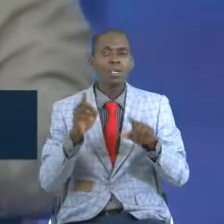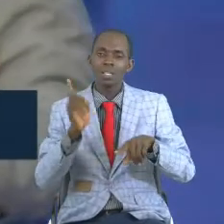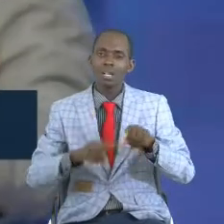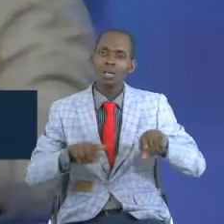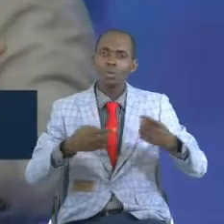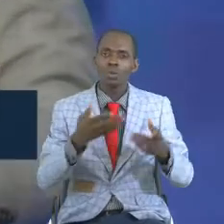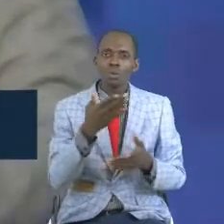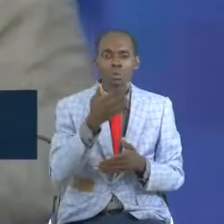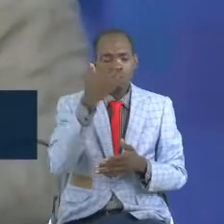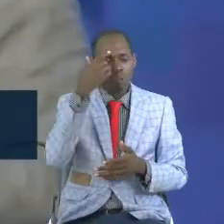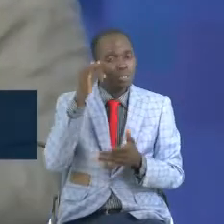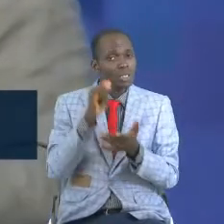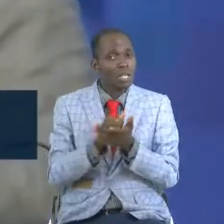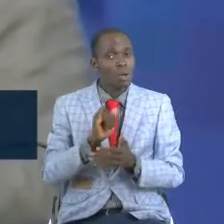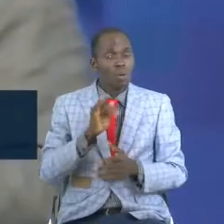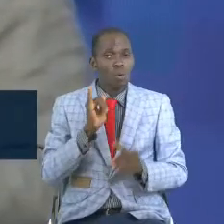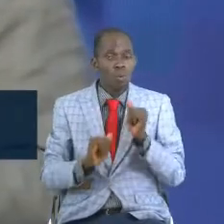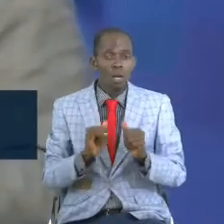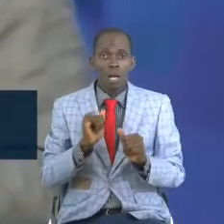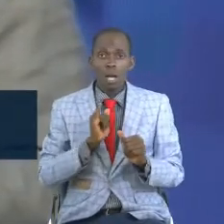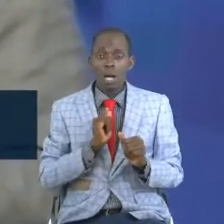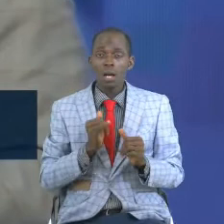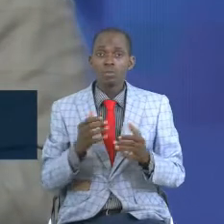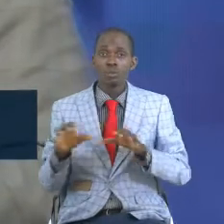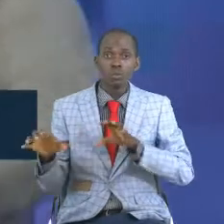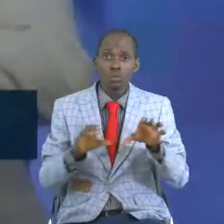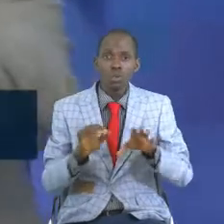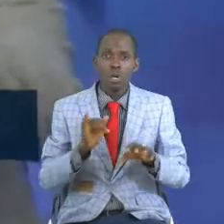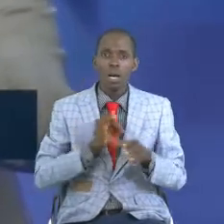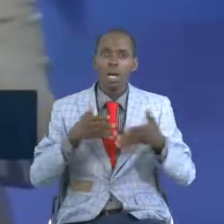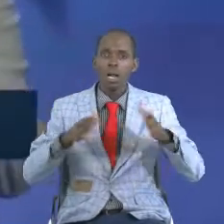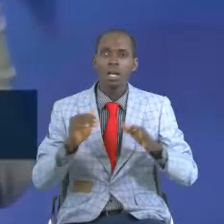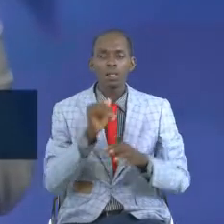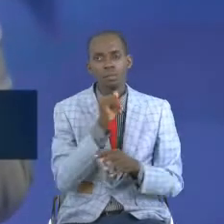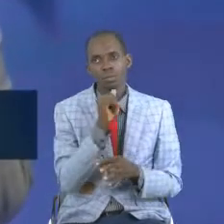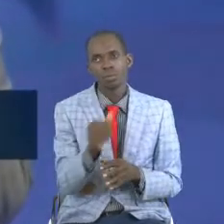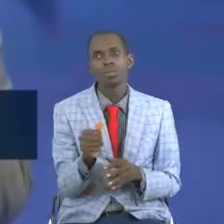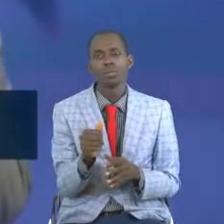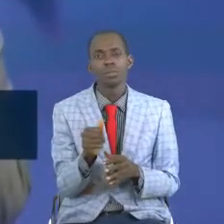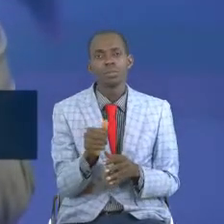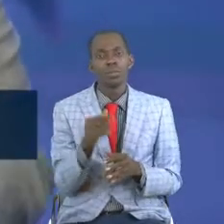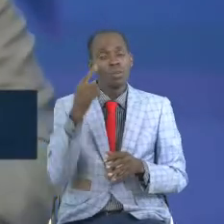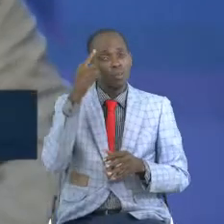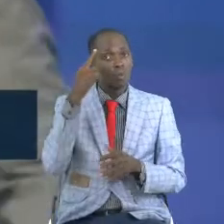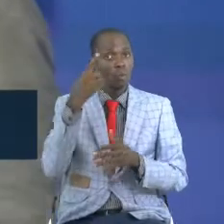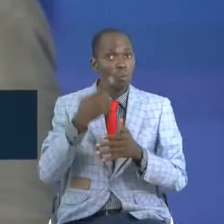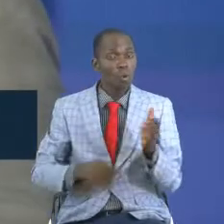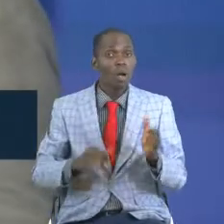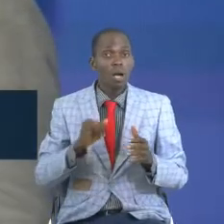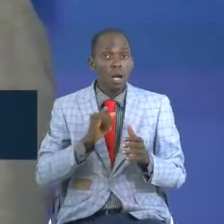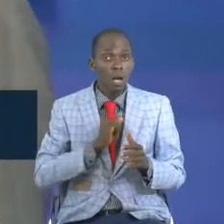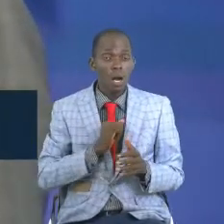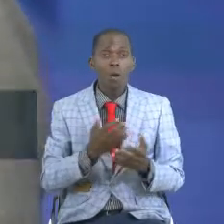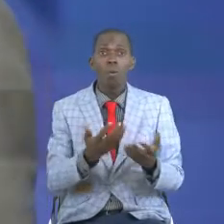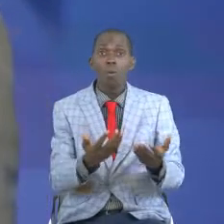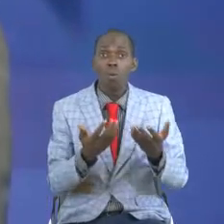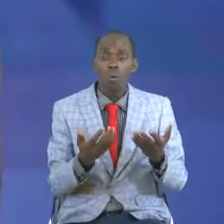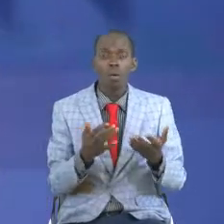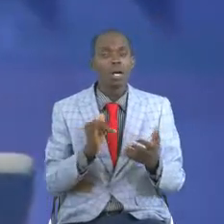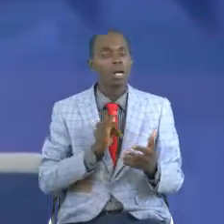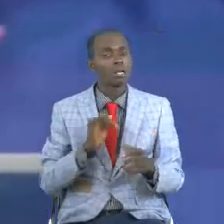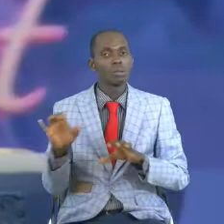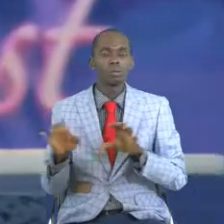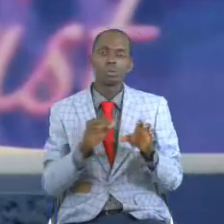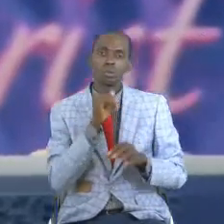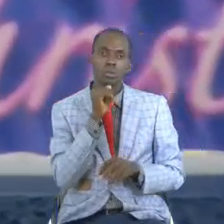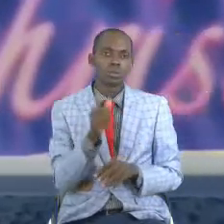do, I allow not. For what I would, that I do not.